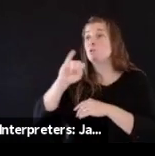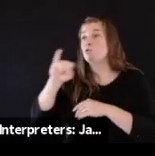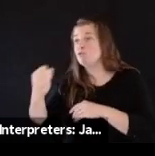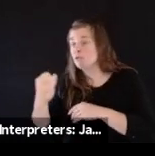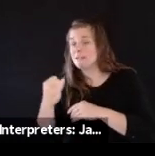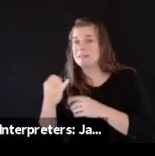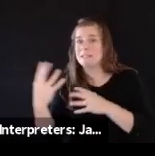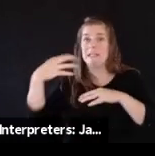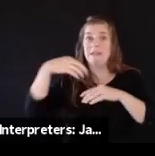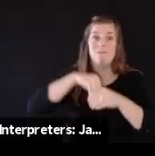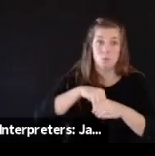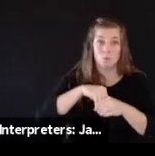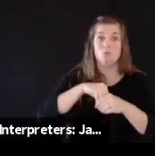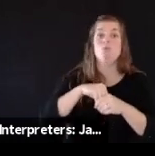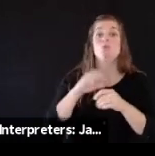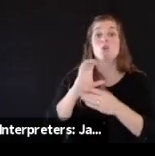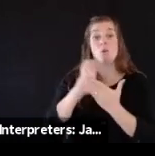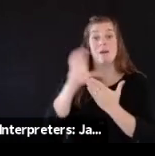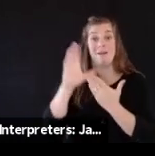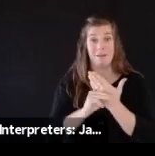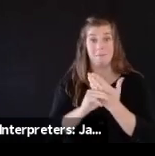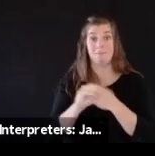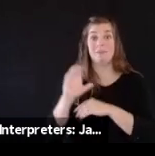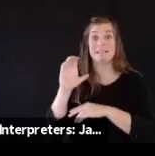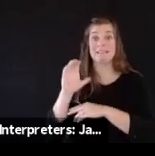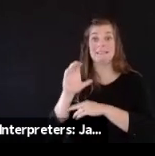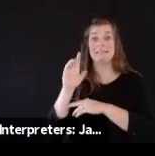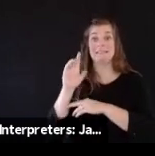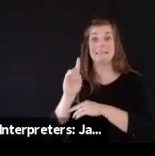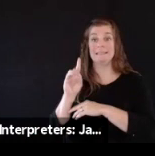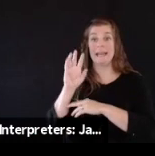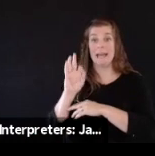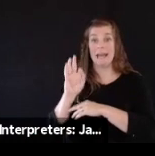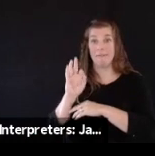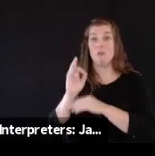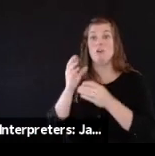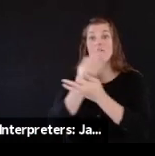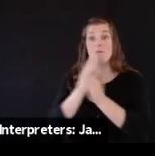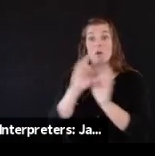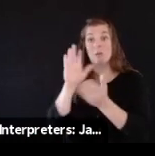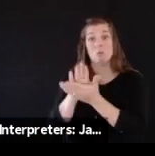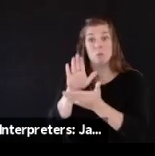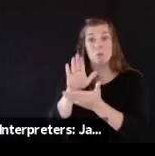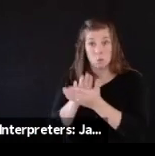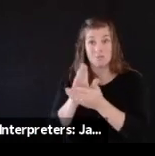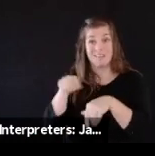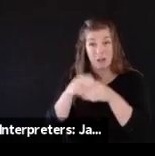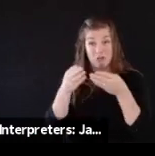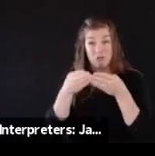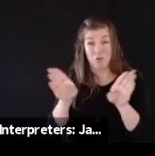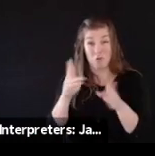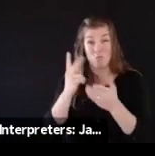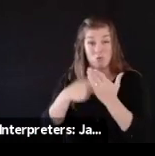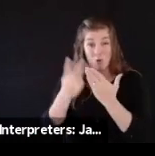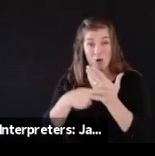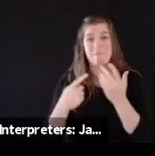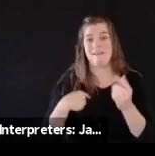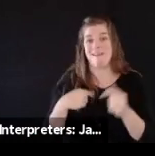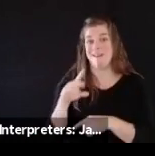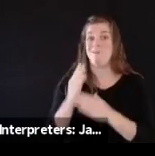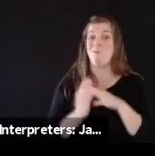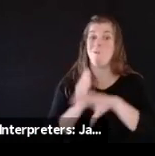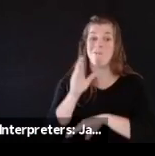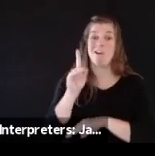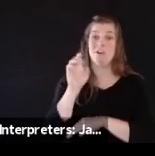infused curriculum. The CDF Freedom Schools National Program operates over 130 summer program sites in 24 states across